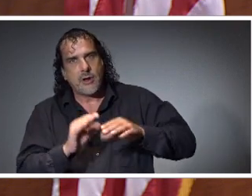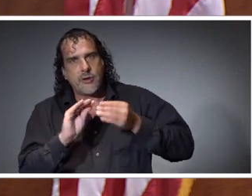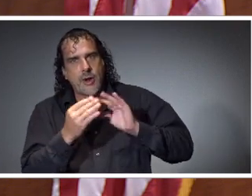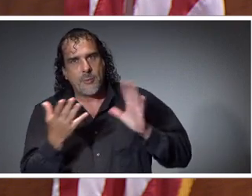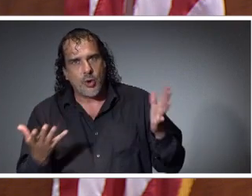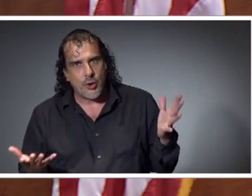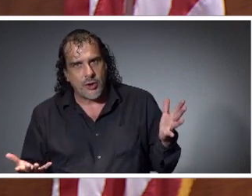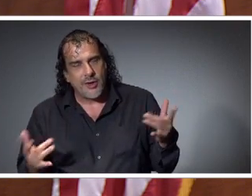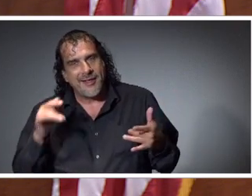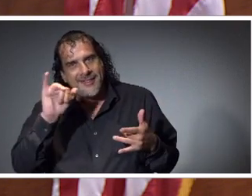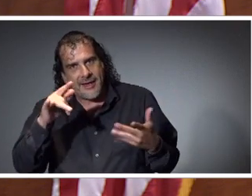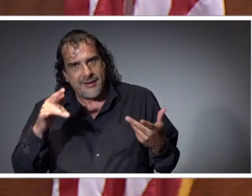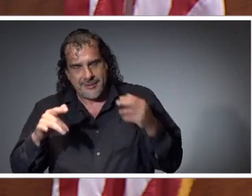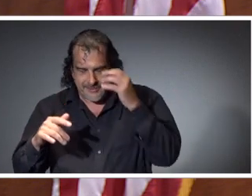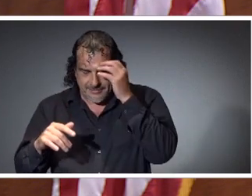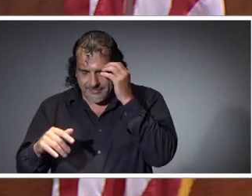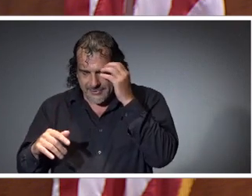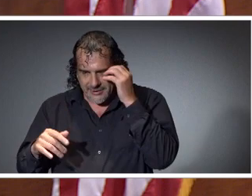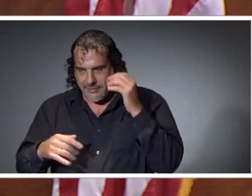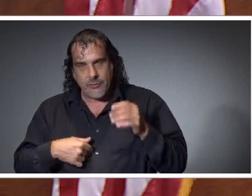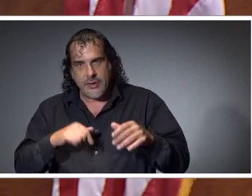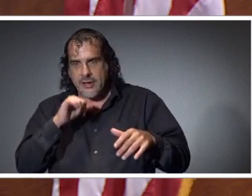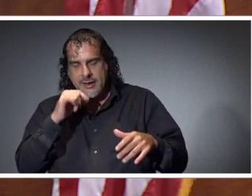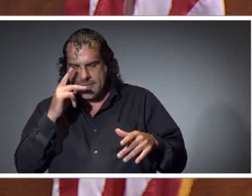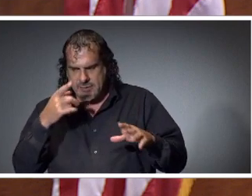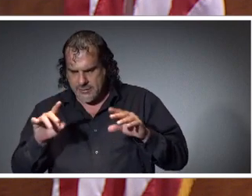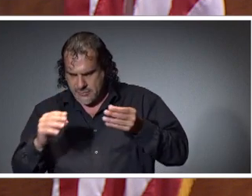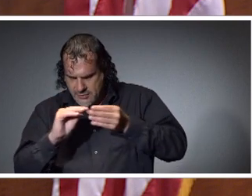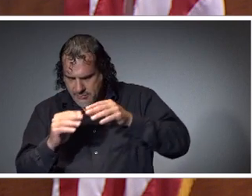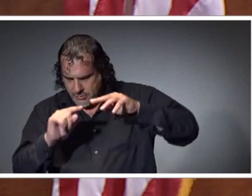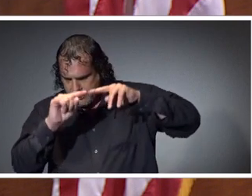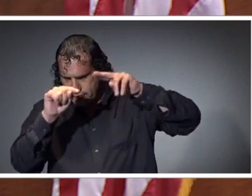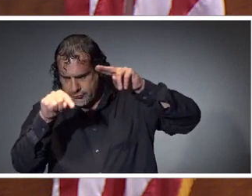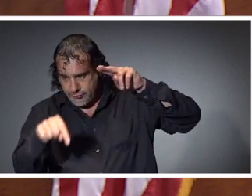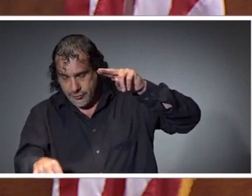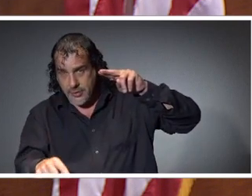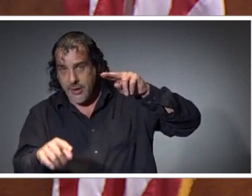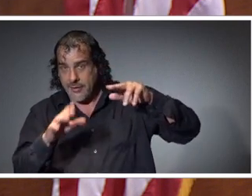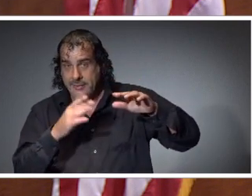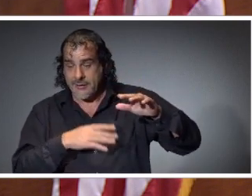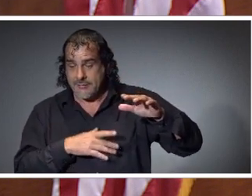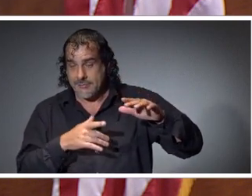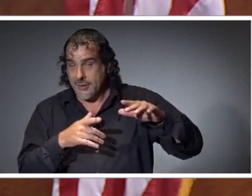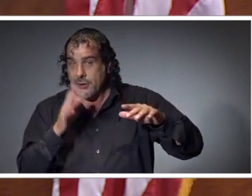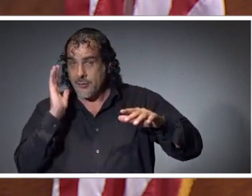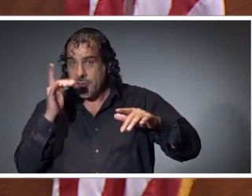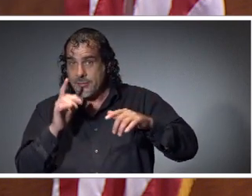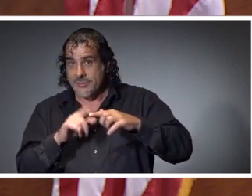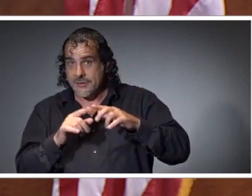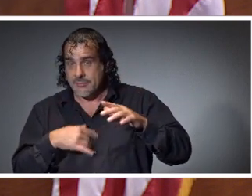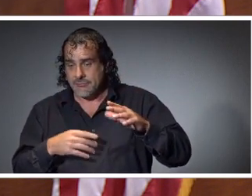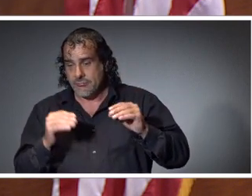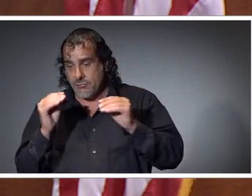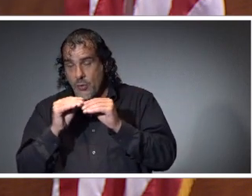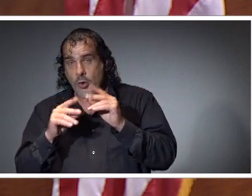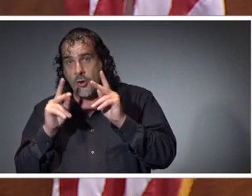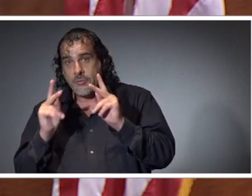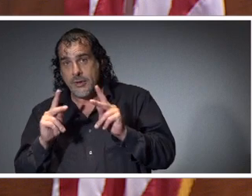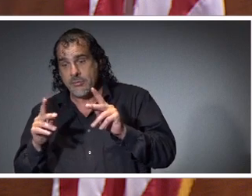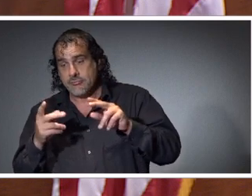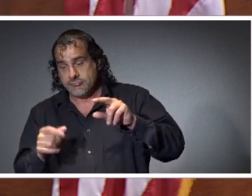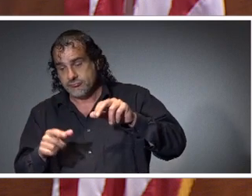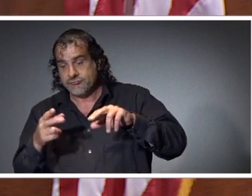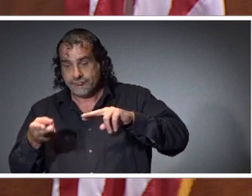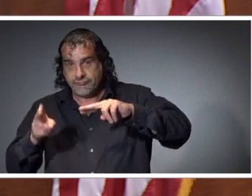two, if we don't see a major turn in the number of cases, that we'll continue to see downticks in that area. The